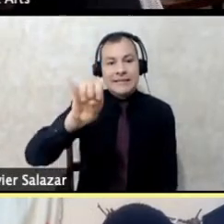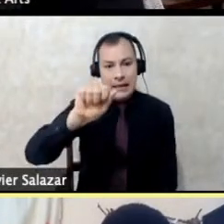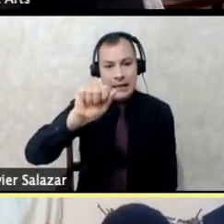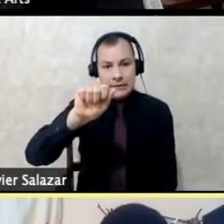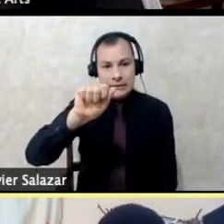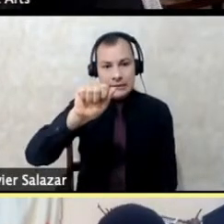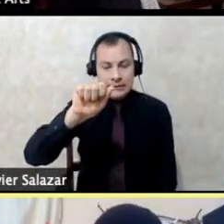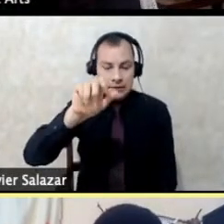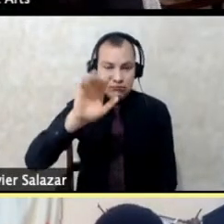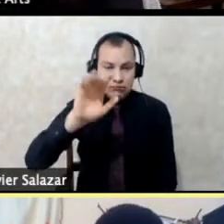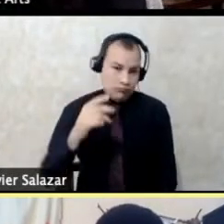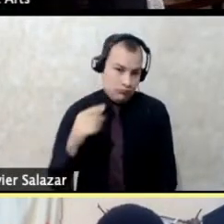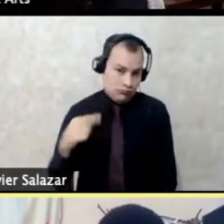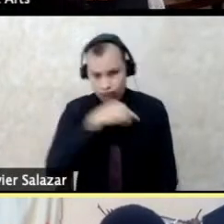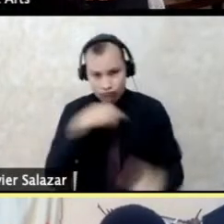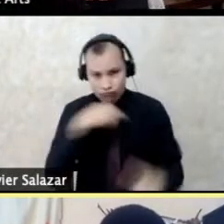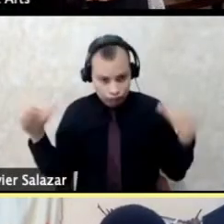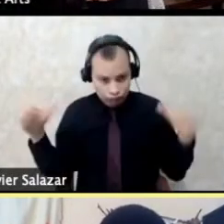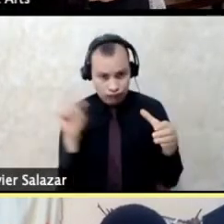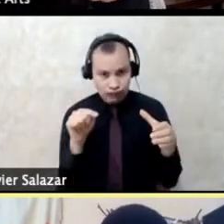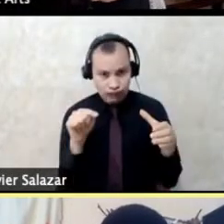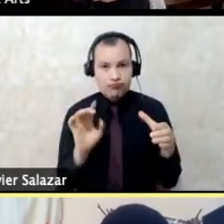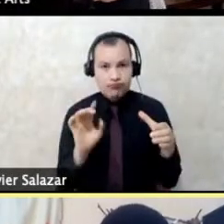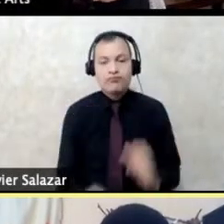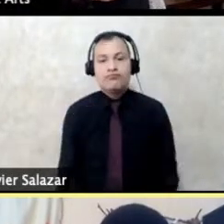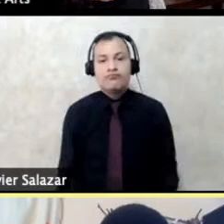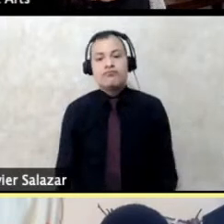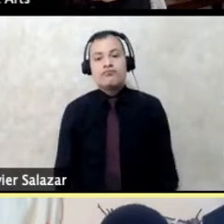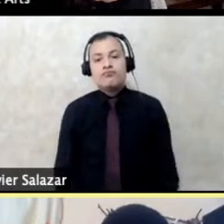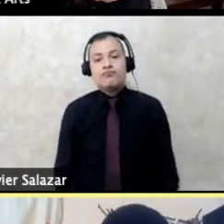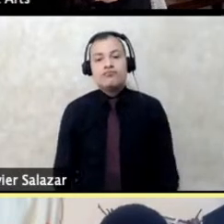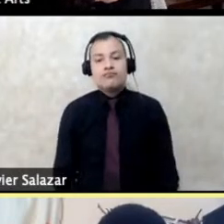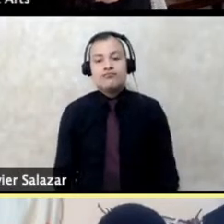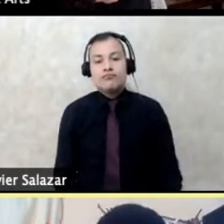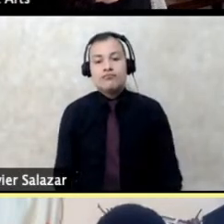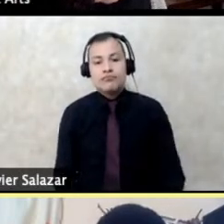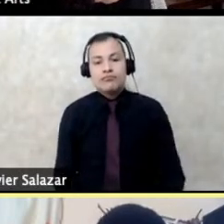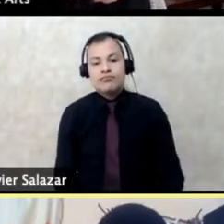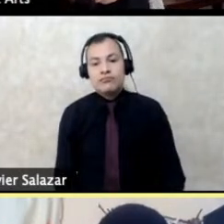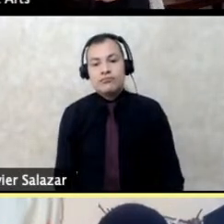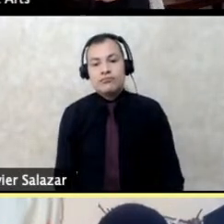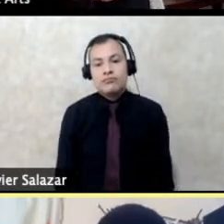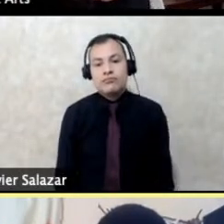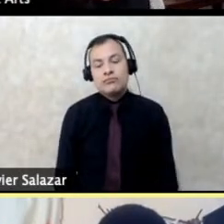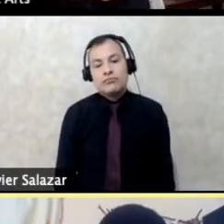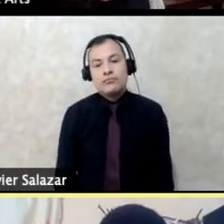movement, poetry, how to write and speak poetry.